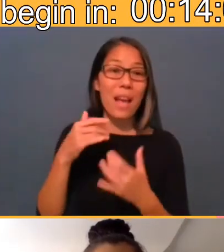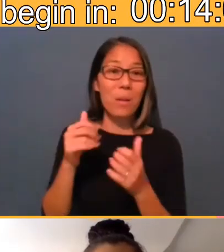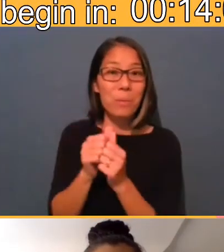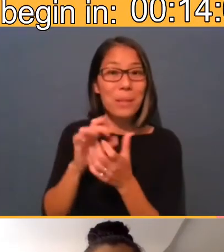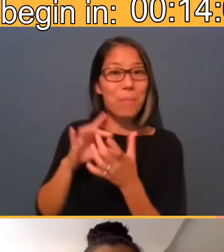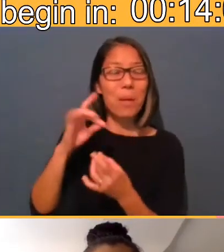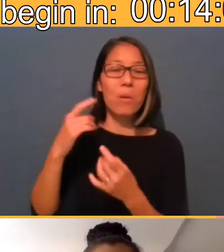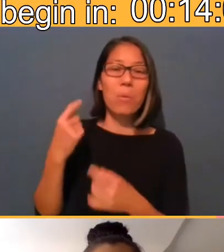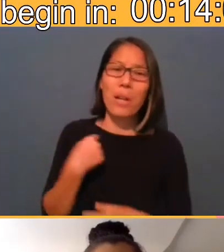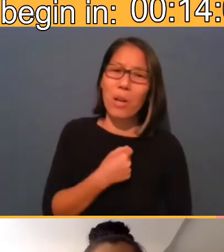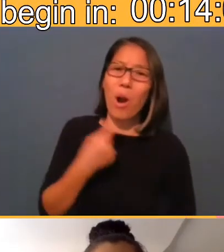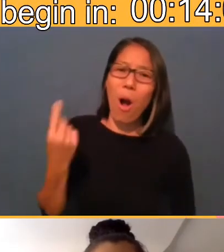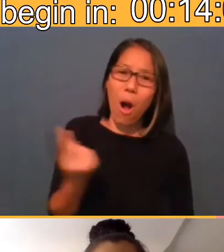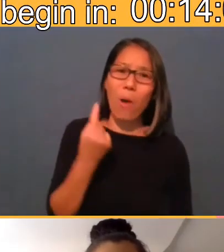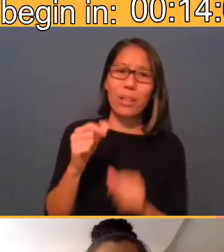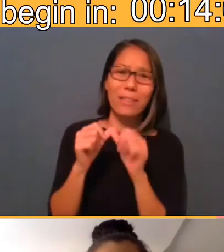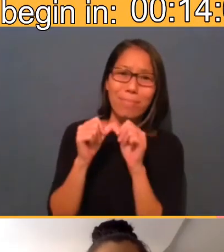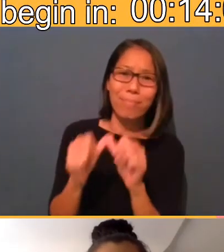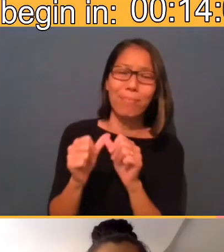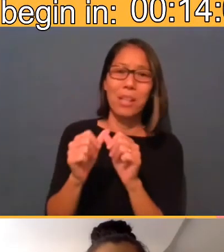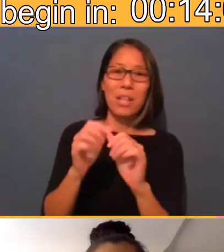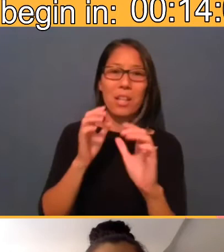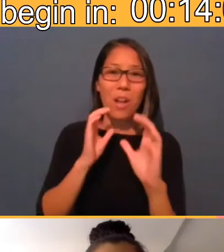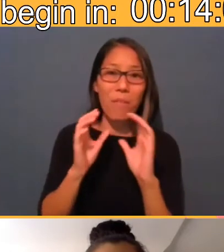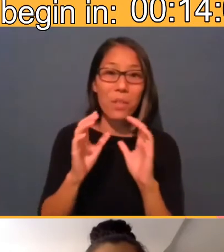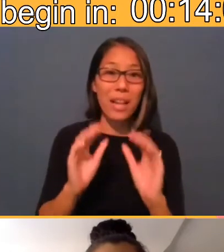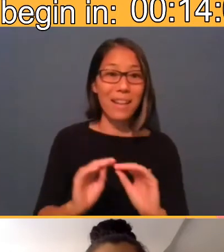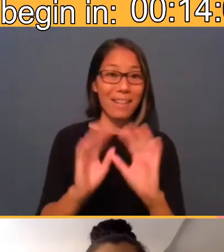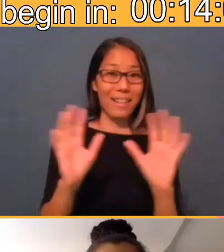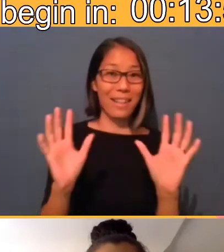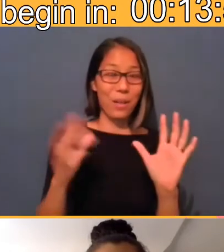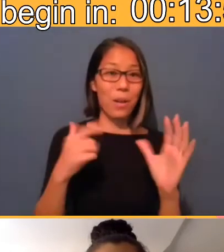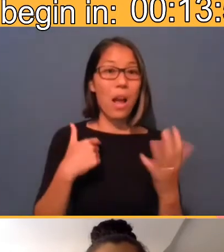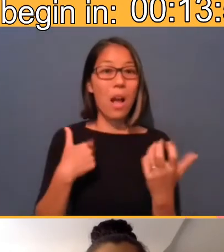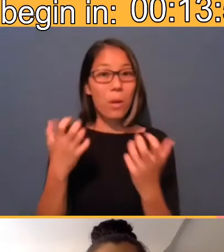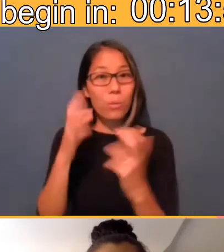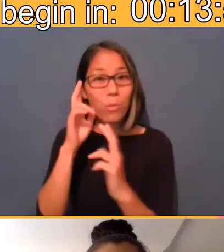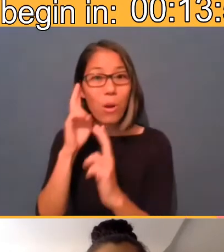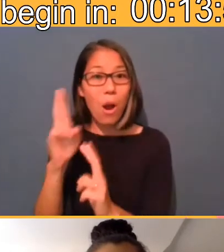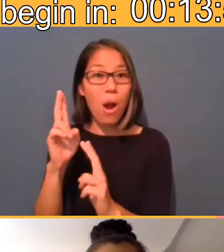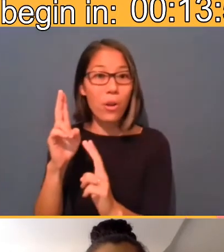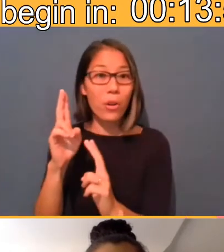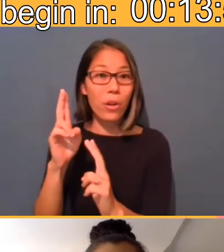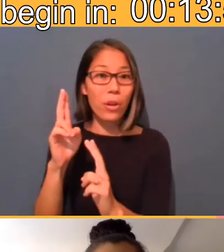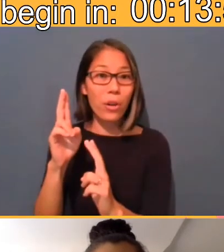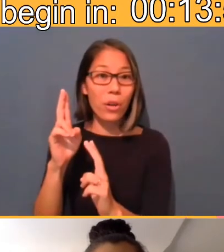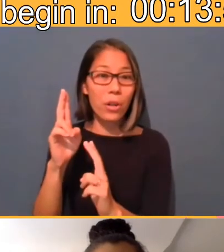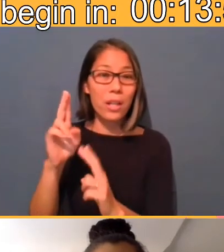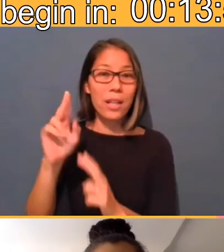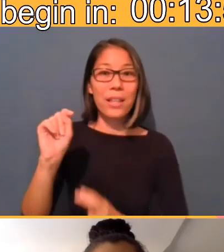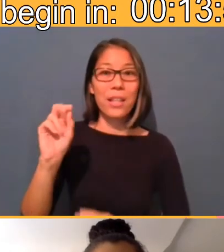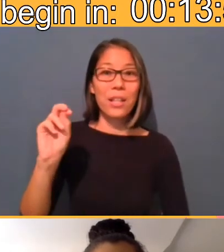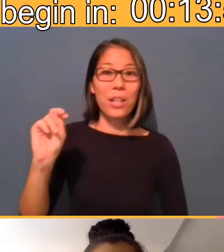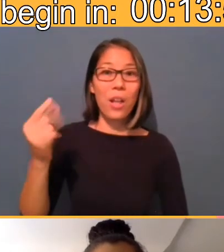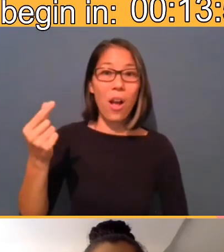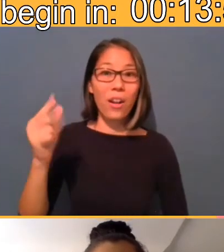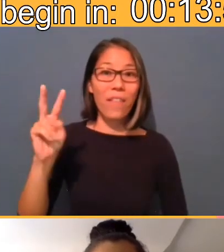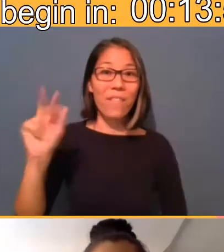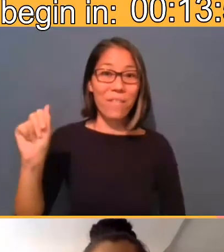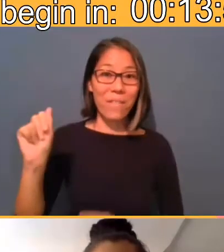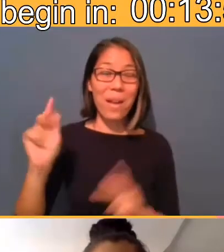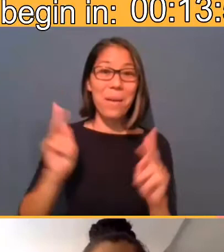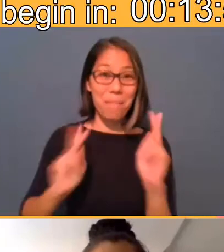always in conversation and clear, I want to honor the Kiz, also known as the Tongva people, who